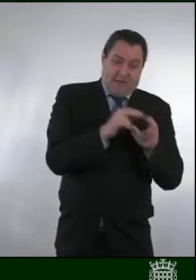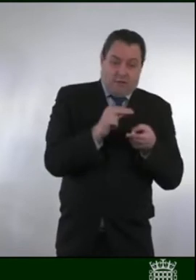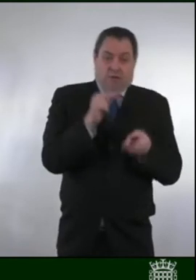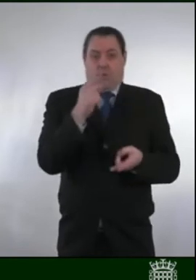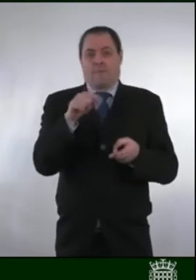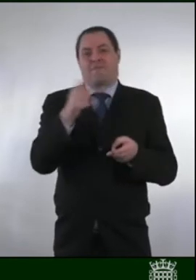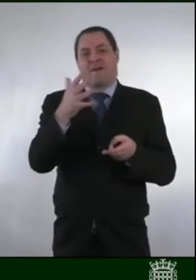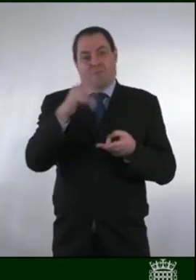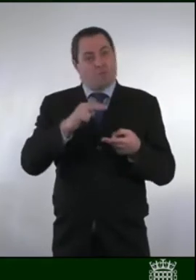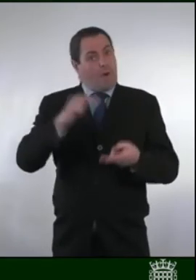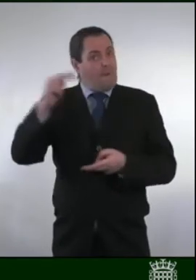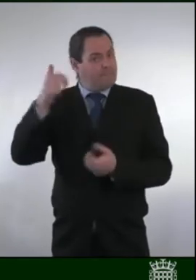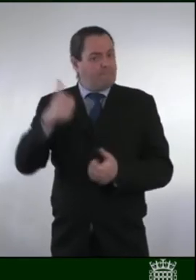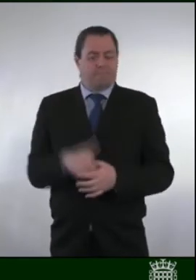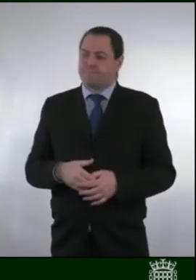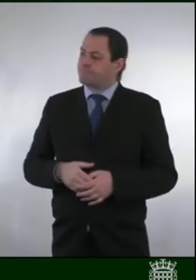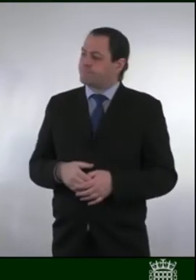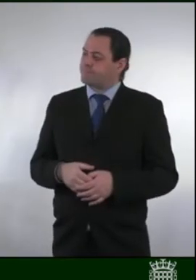Stuart C. MacDonald. Stuart C. MacDonald.